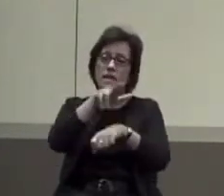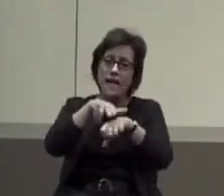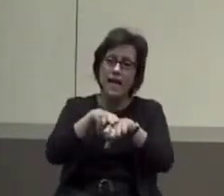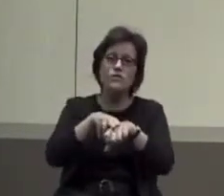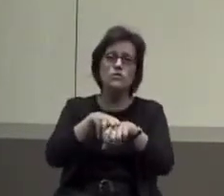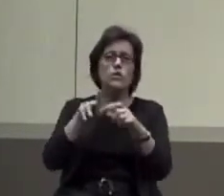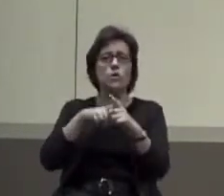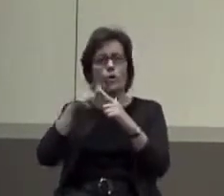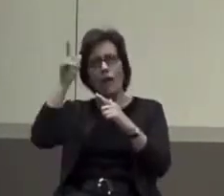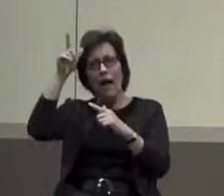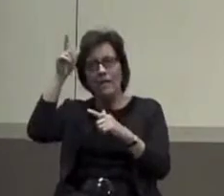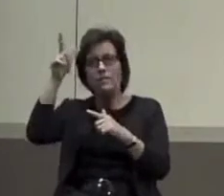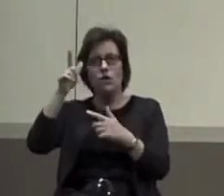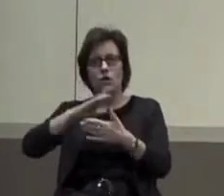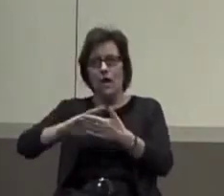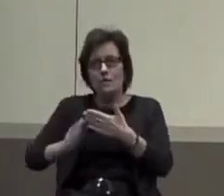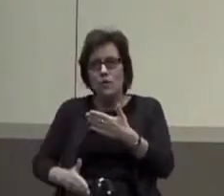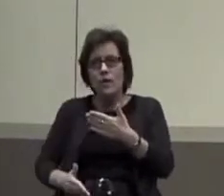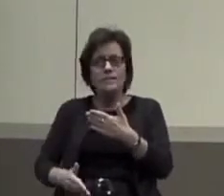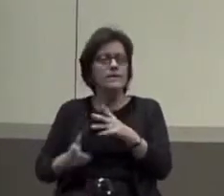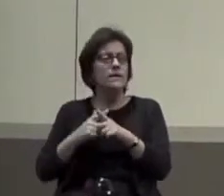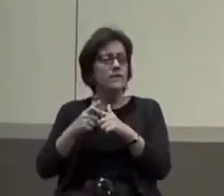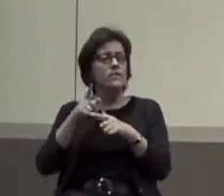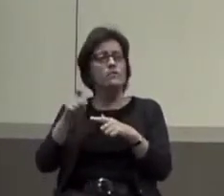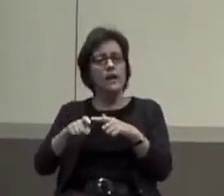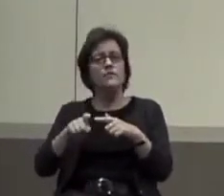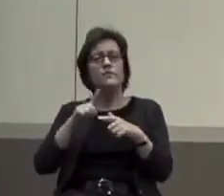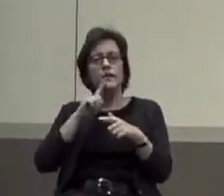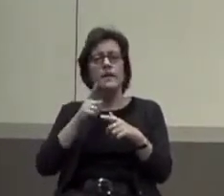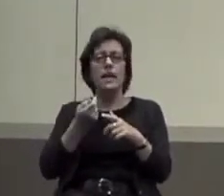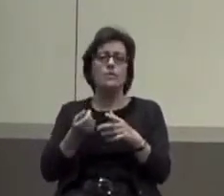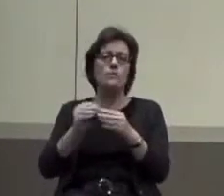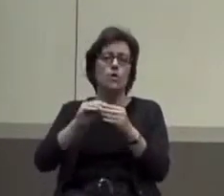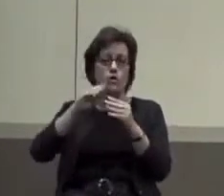logical consequence, so that's when you have to be a little more creative.